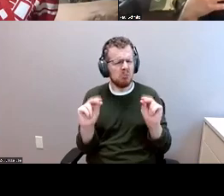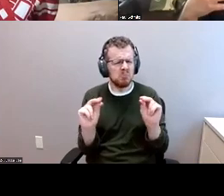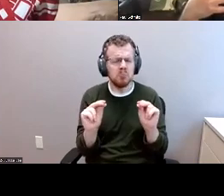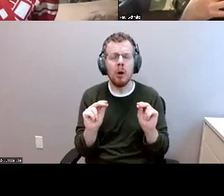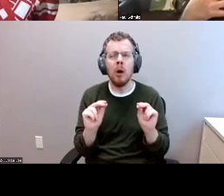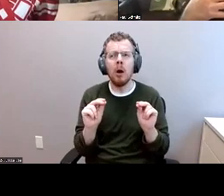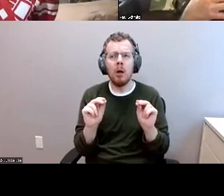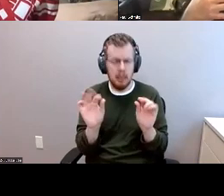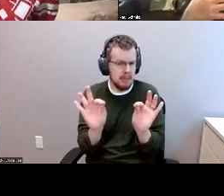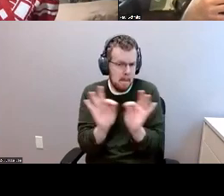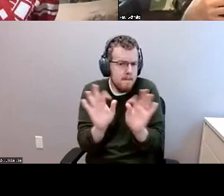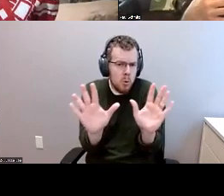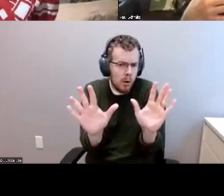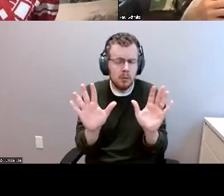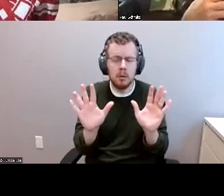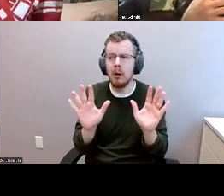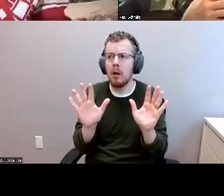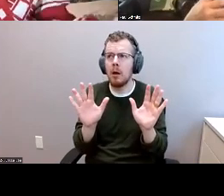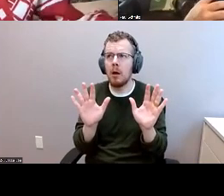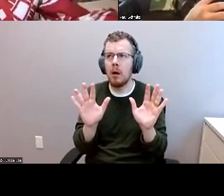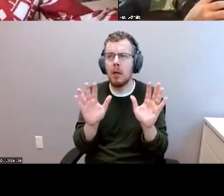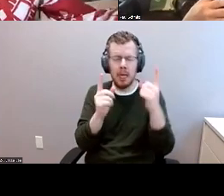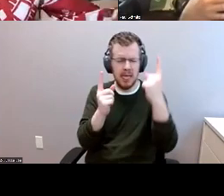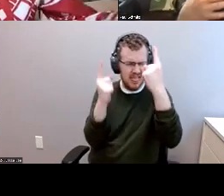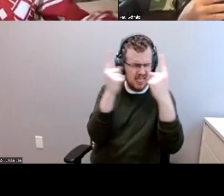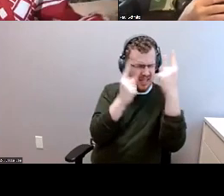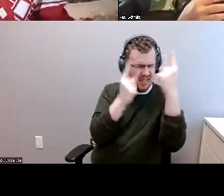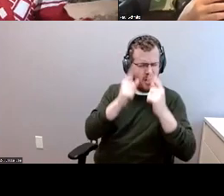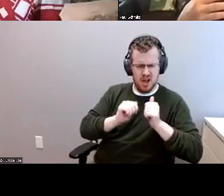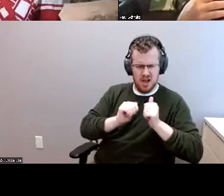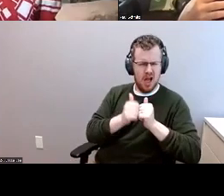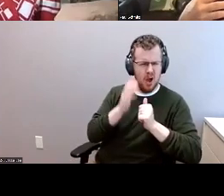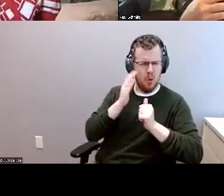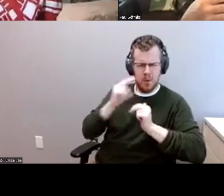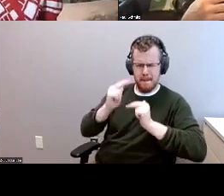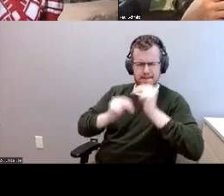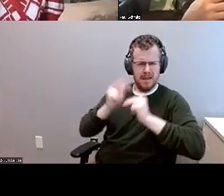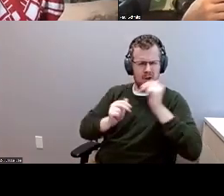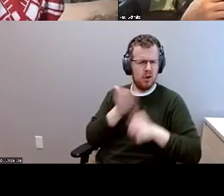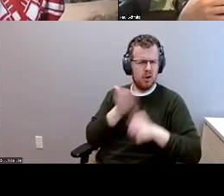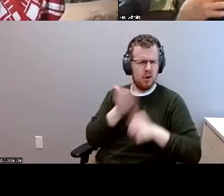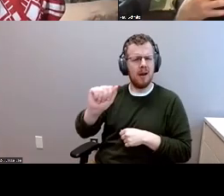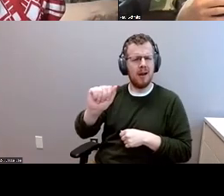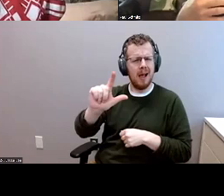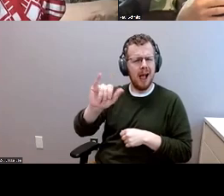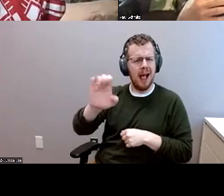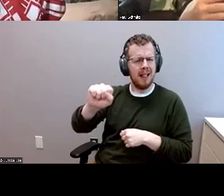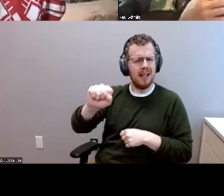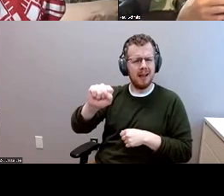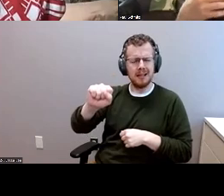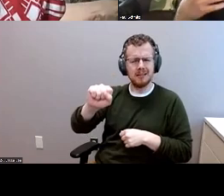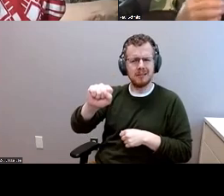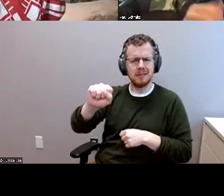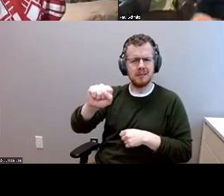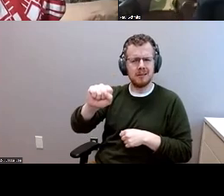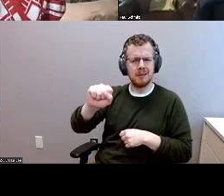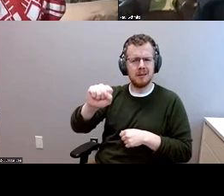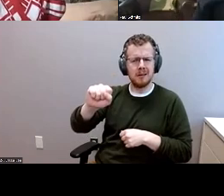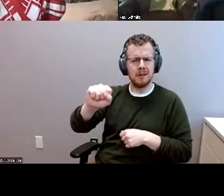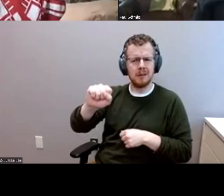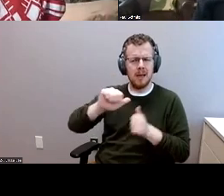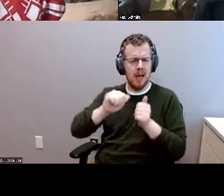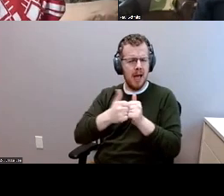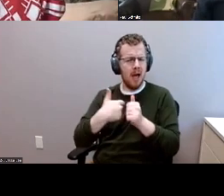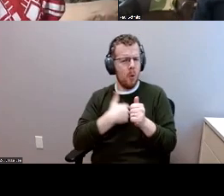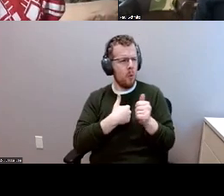But I think we have to think about how we build allies, how we help people along, how we make